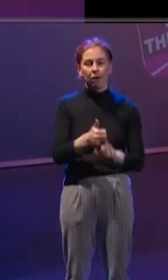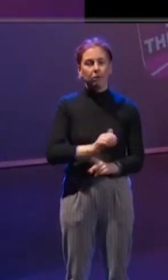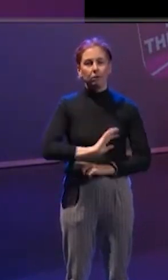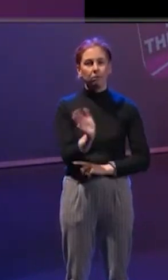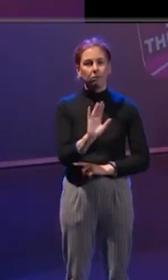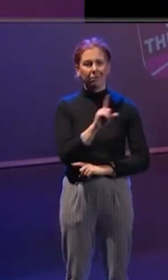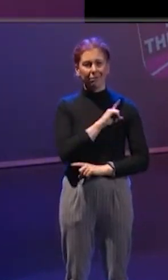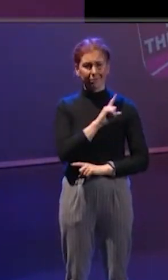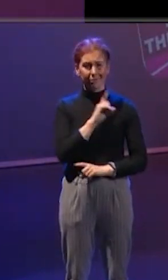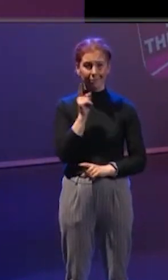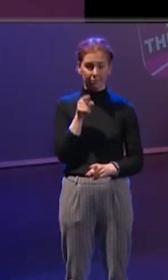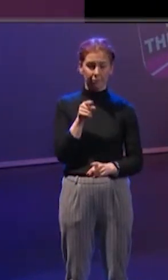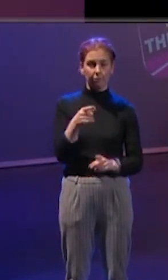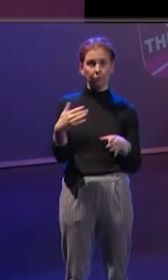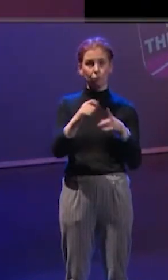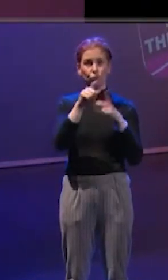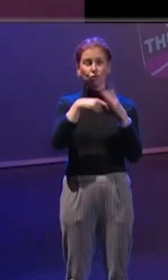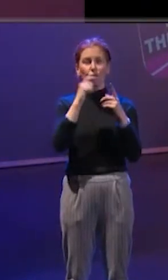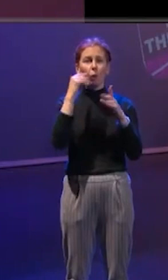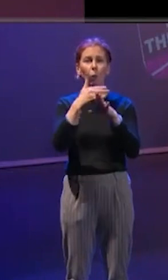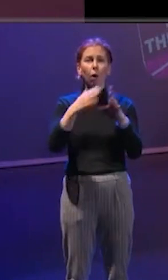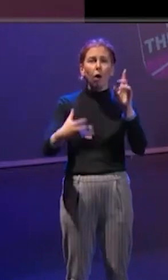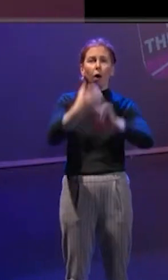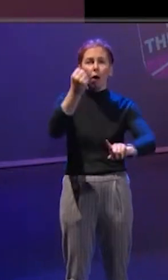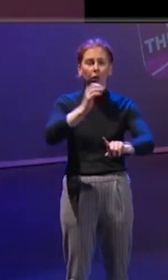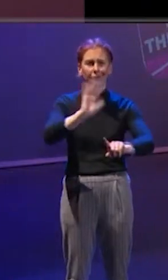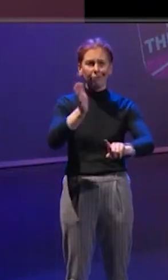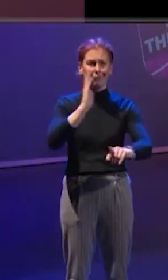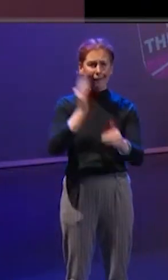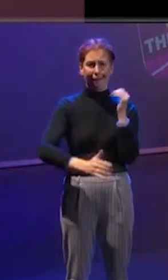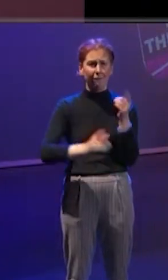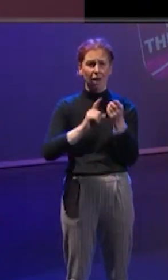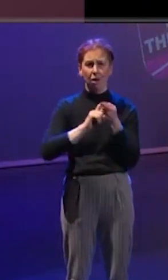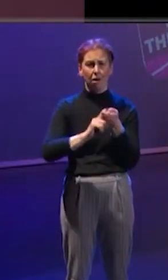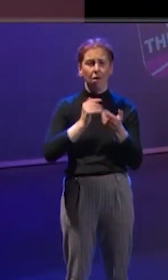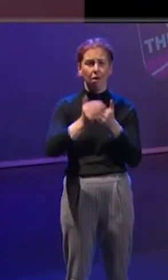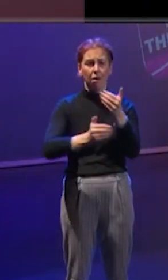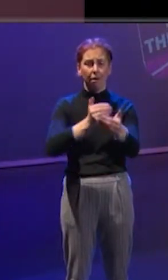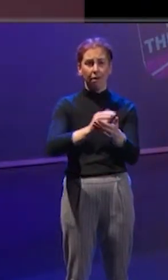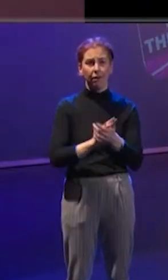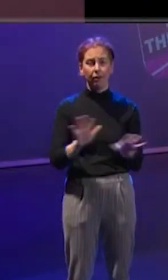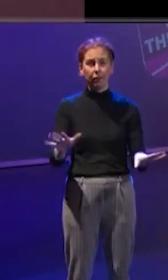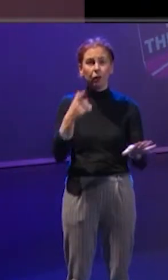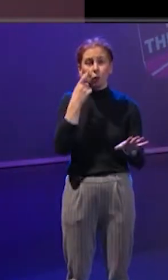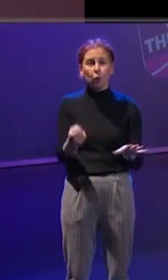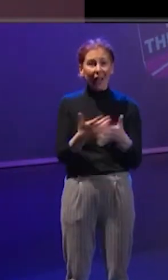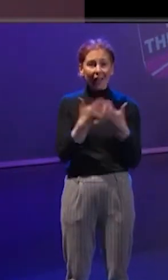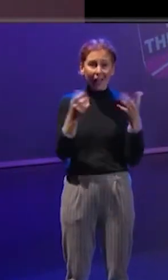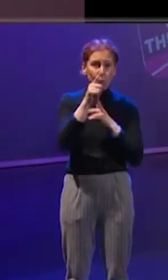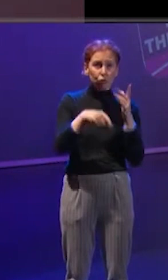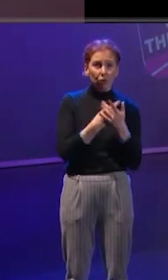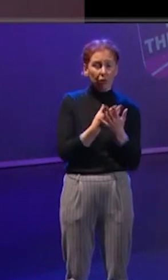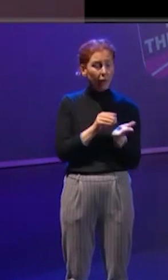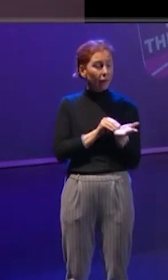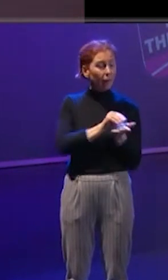because it's never certain. I mean, if the last year and 2 years has shown us anything, it's never certain. You can put money into a project and then a pandemic can